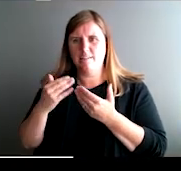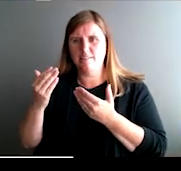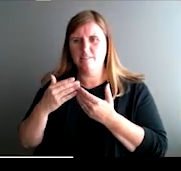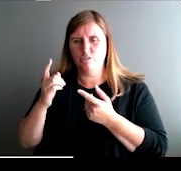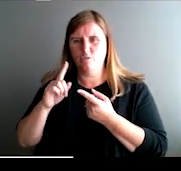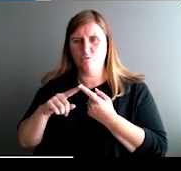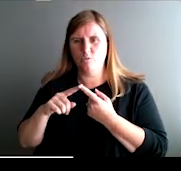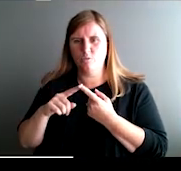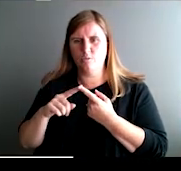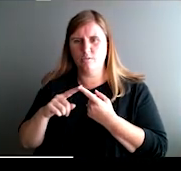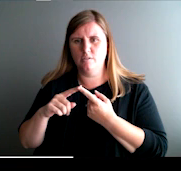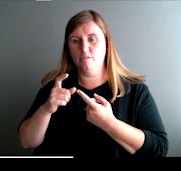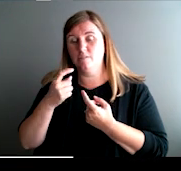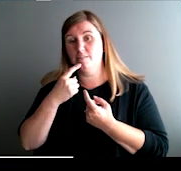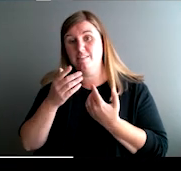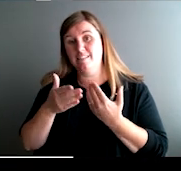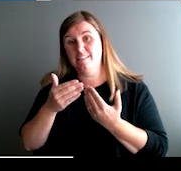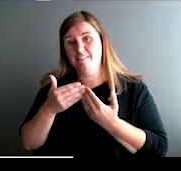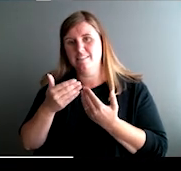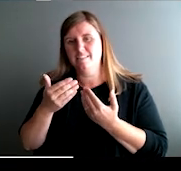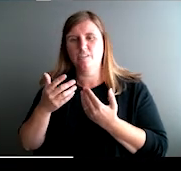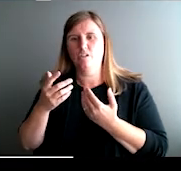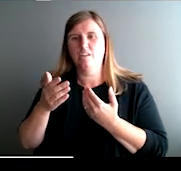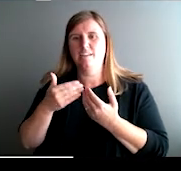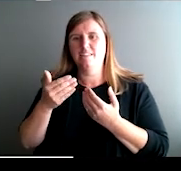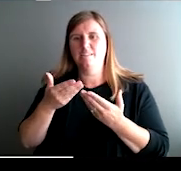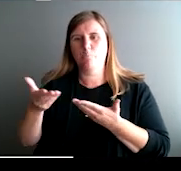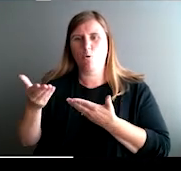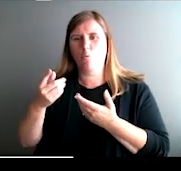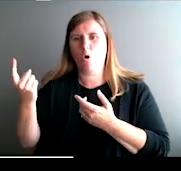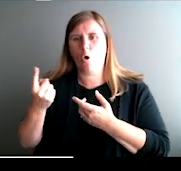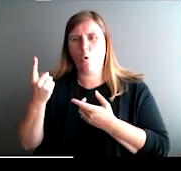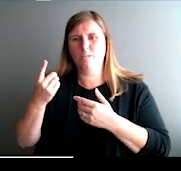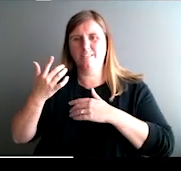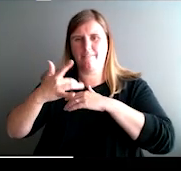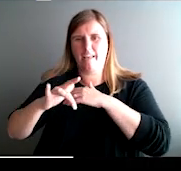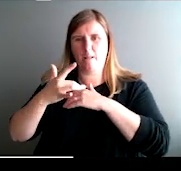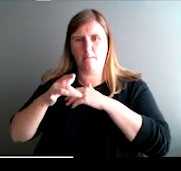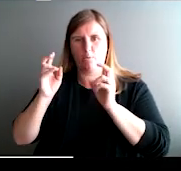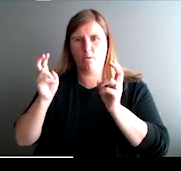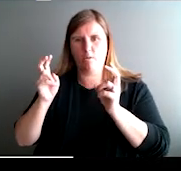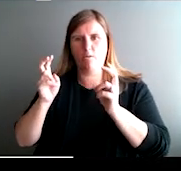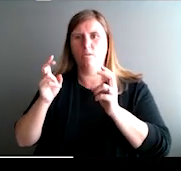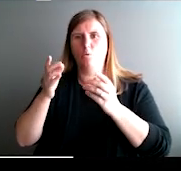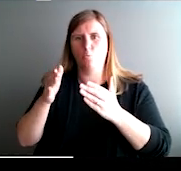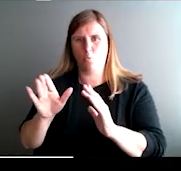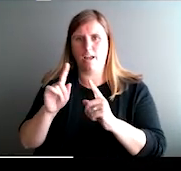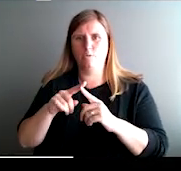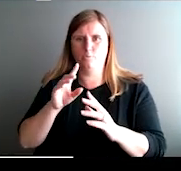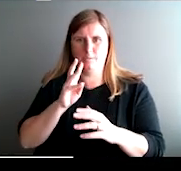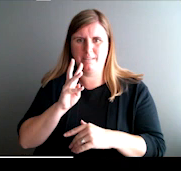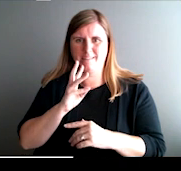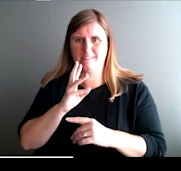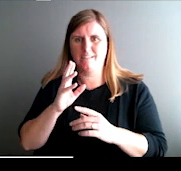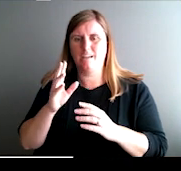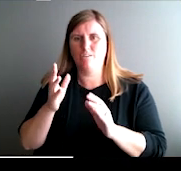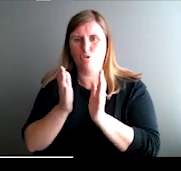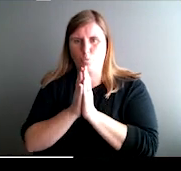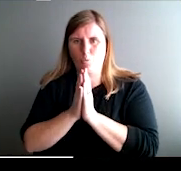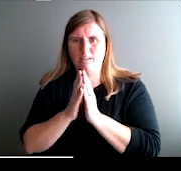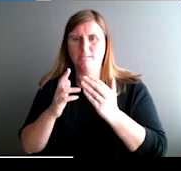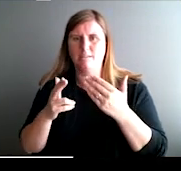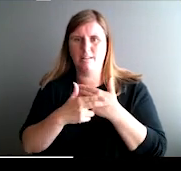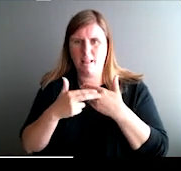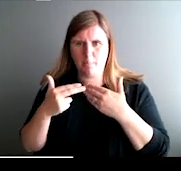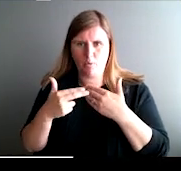to, or I shouldn't say easy, an easily portable and always available way to speak, to request, to label,